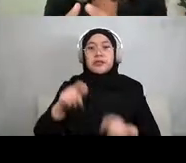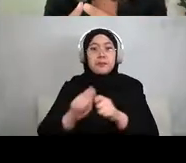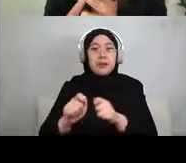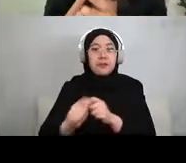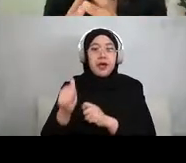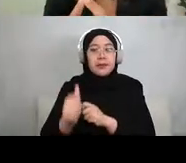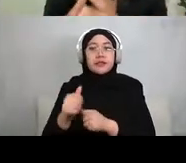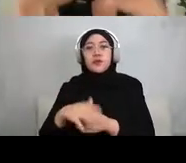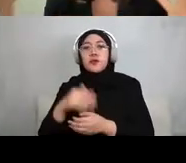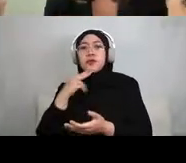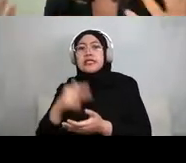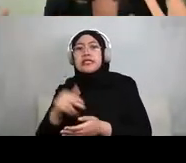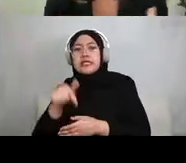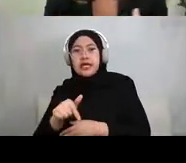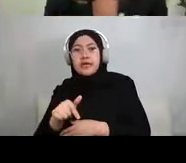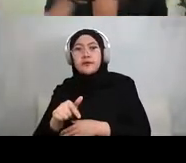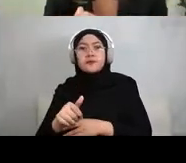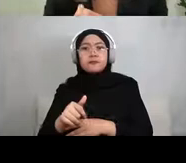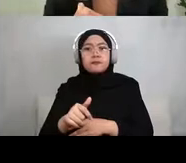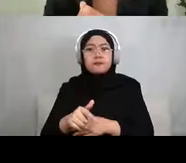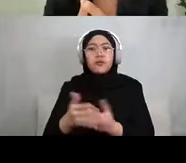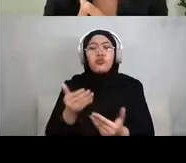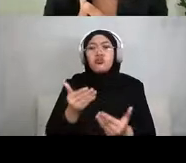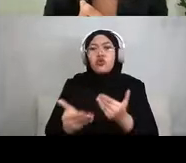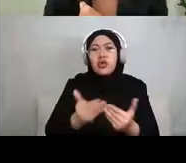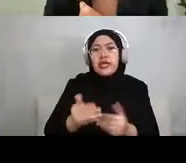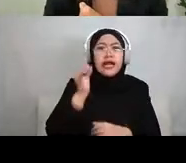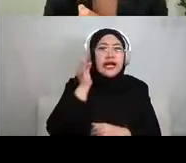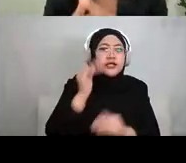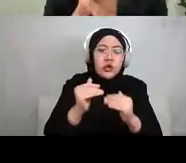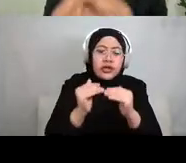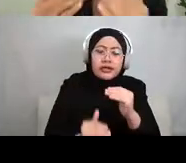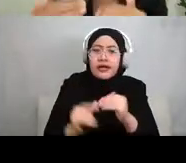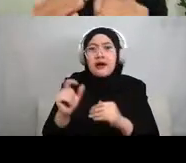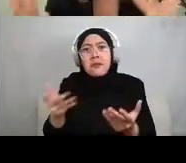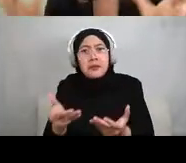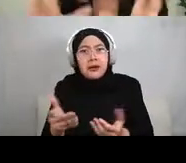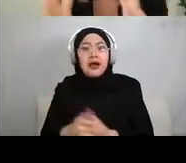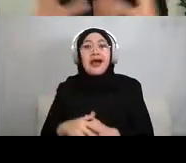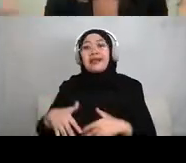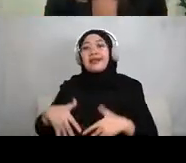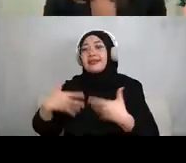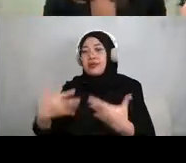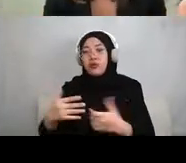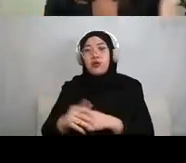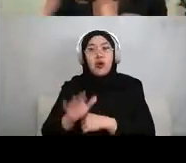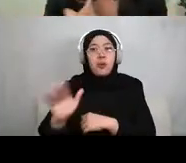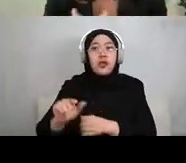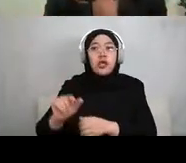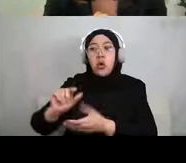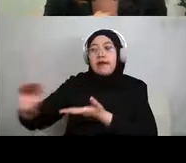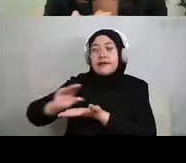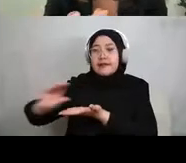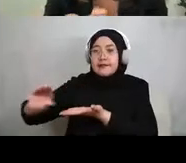and enable much more investment and much more lower risks and more guarantees in